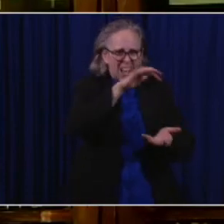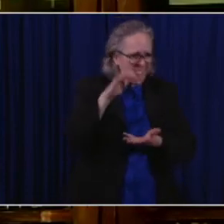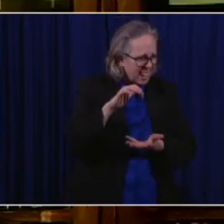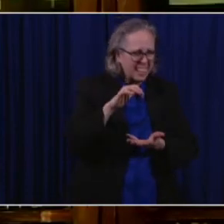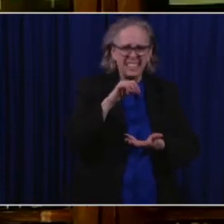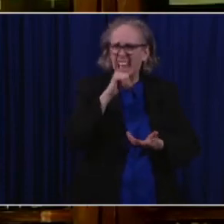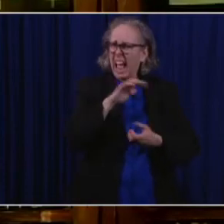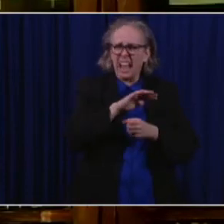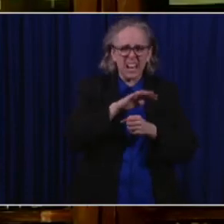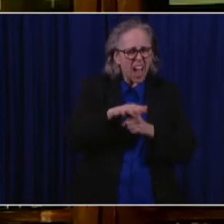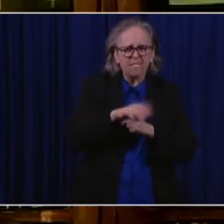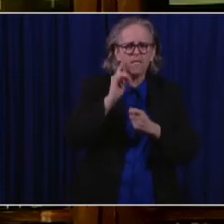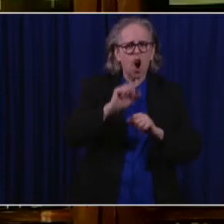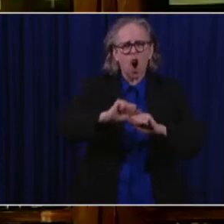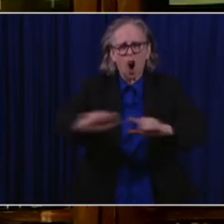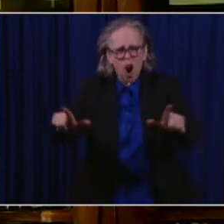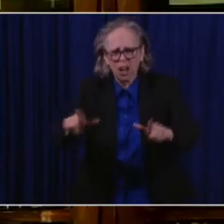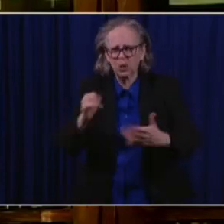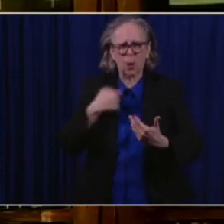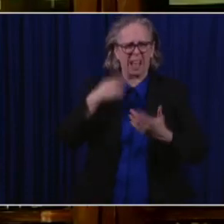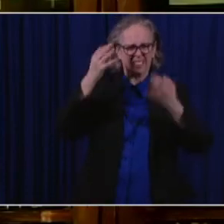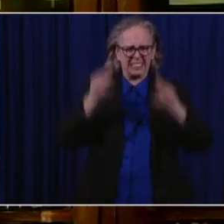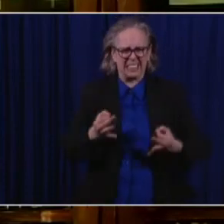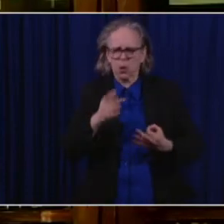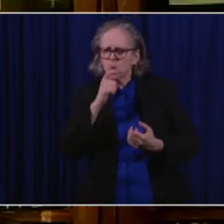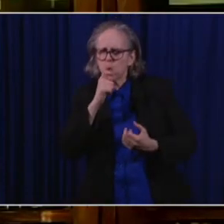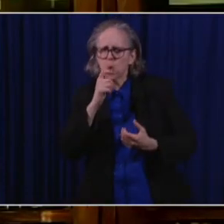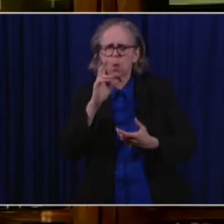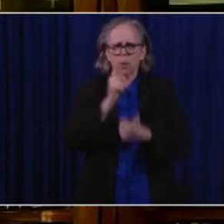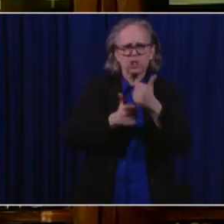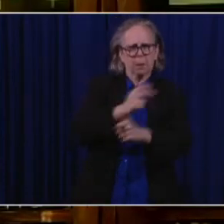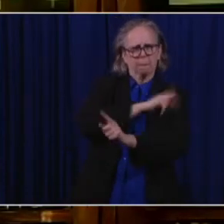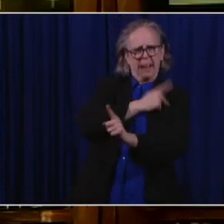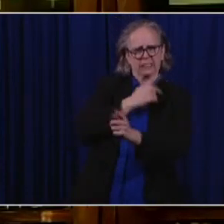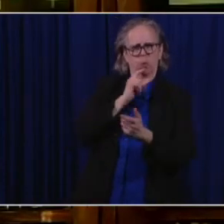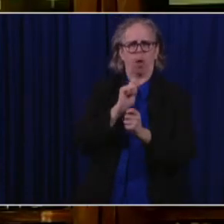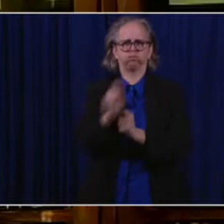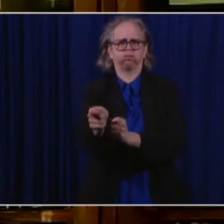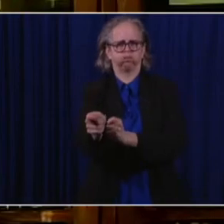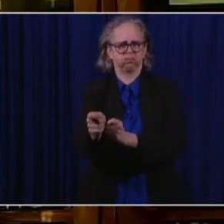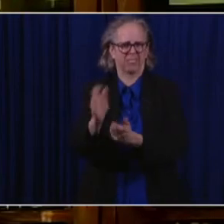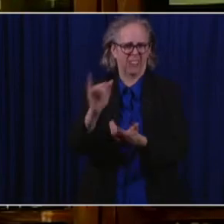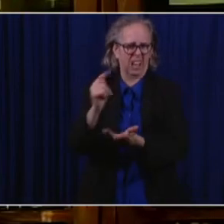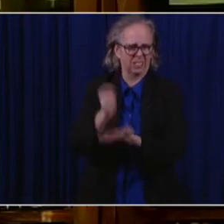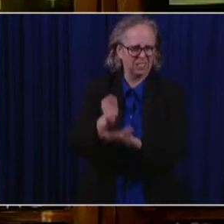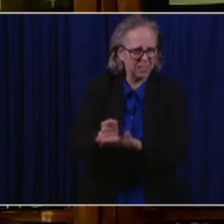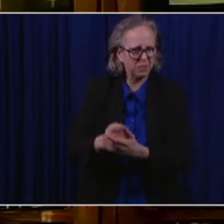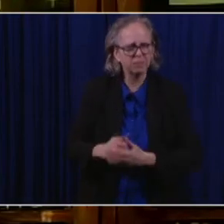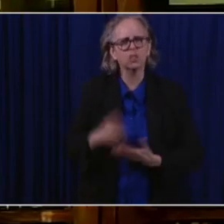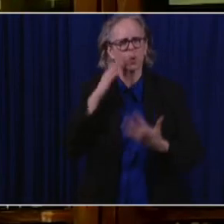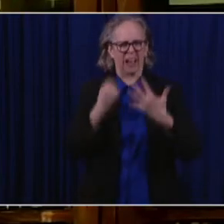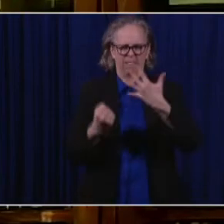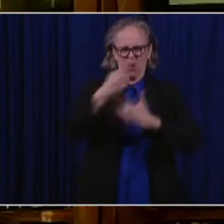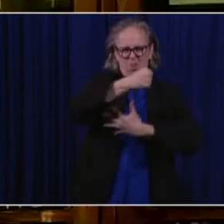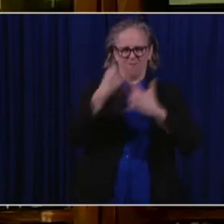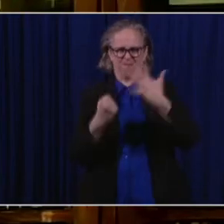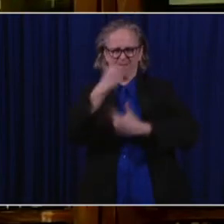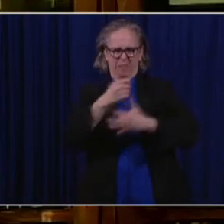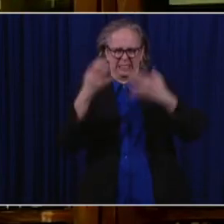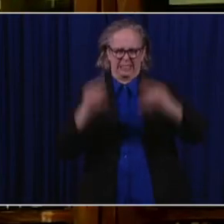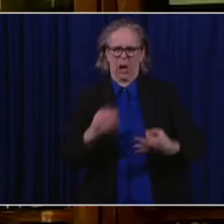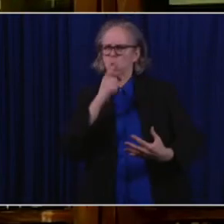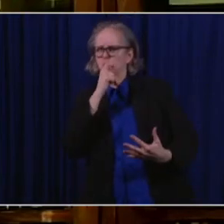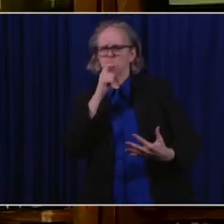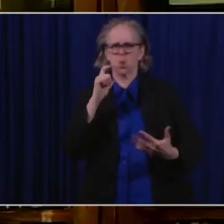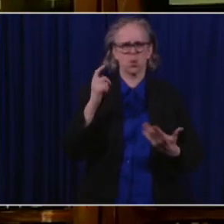rate. So all of us are working together to come up with the prioritization methods. And frankly, the biggest case for allocation of scarce